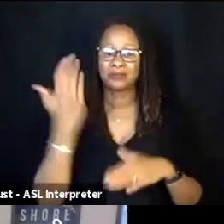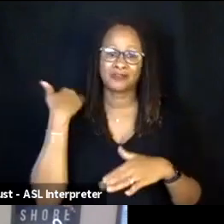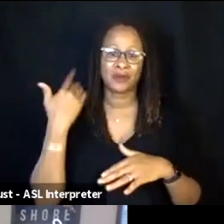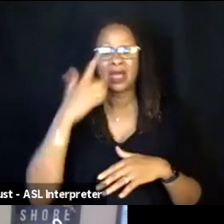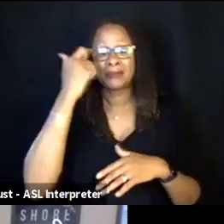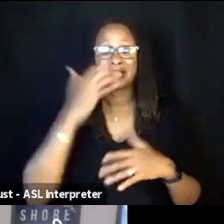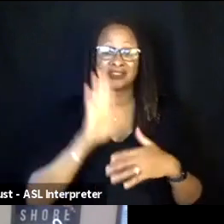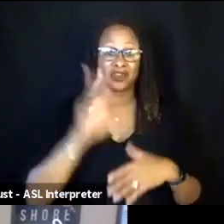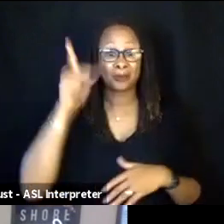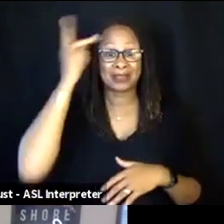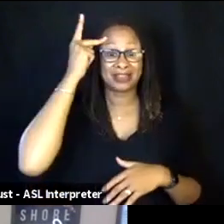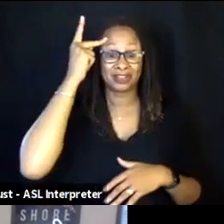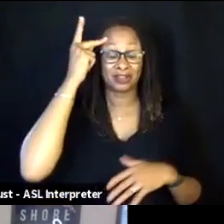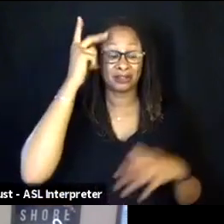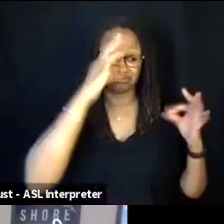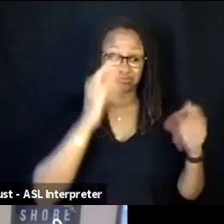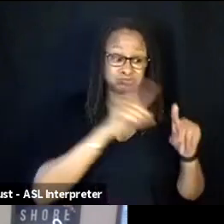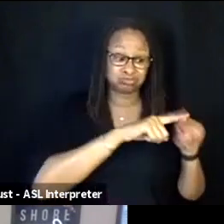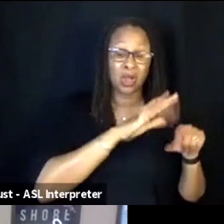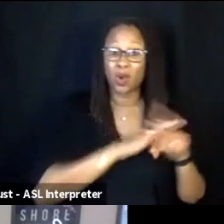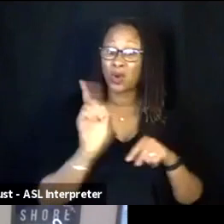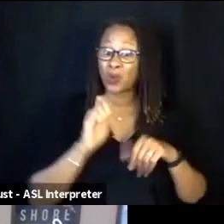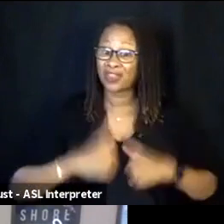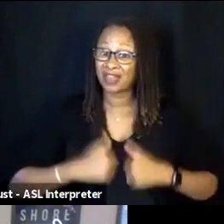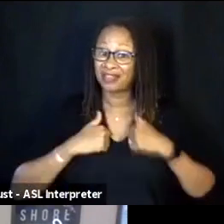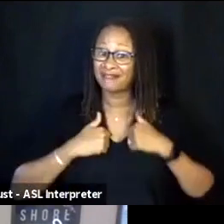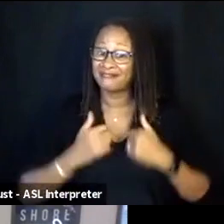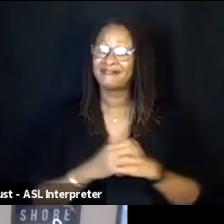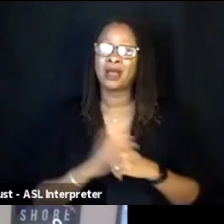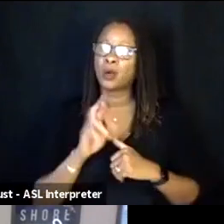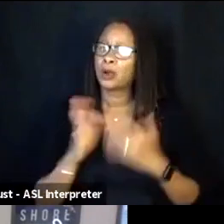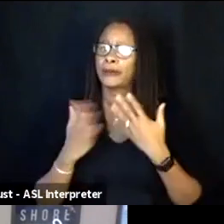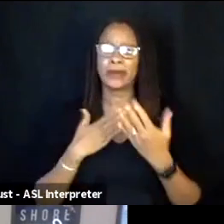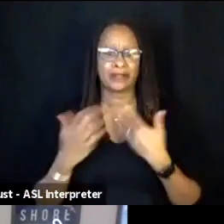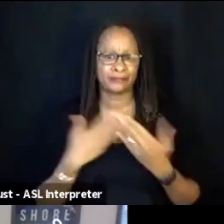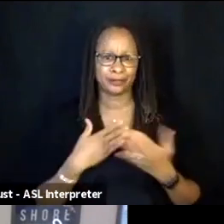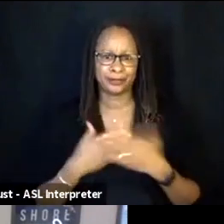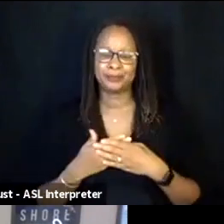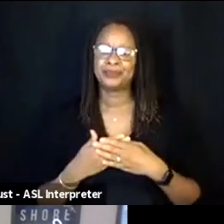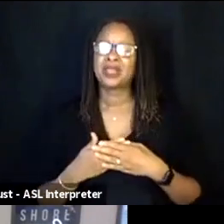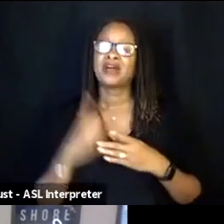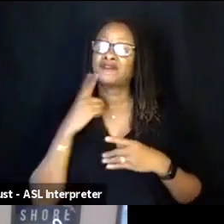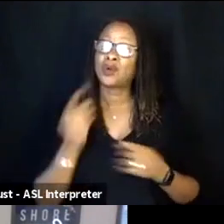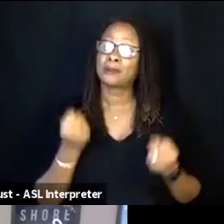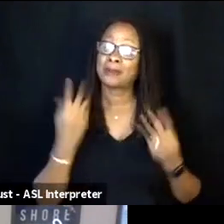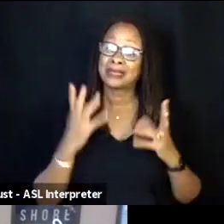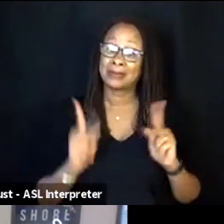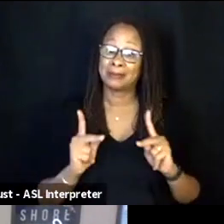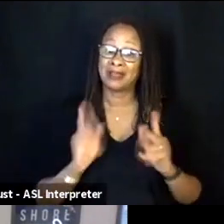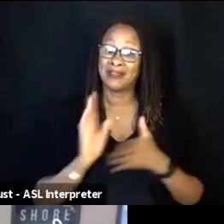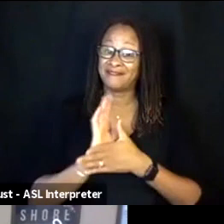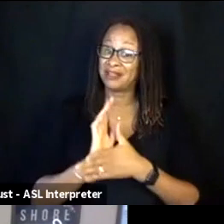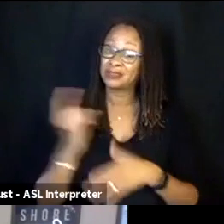of their political leanings or due to geographical circumstances or whatever. For many people, film may be the